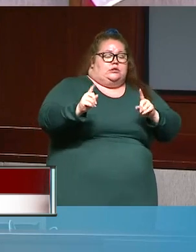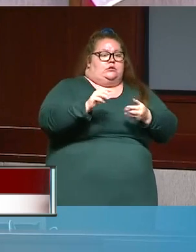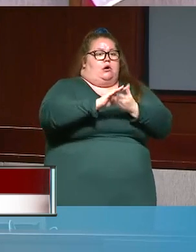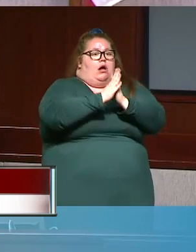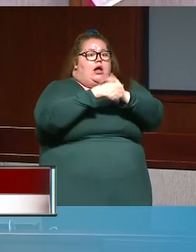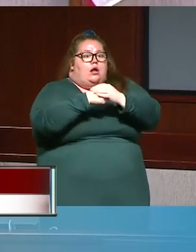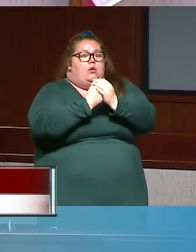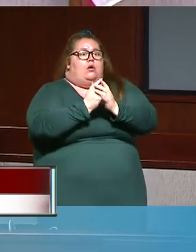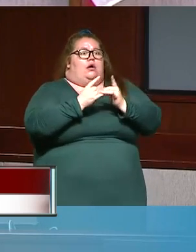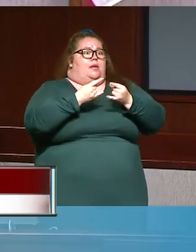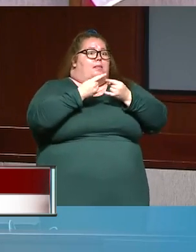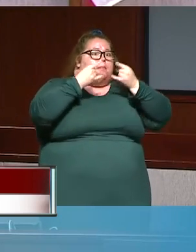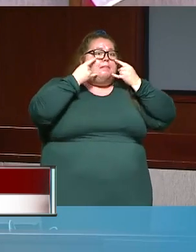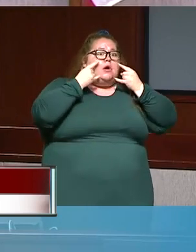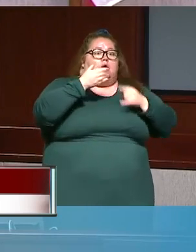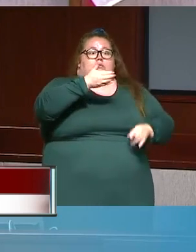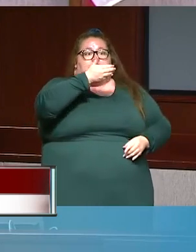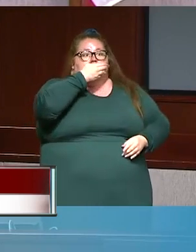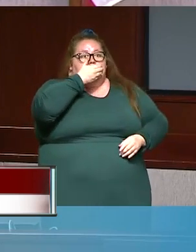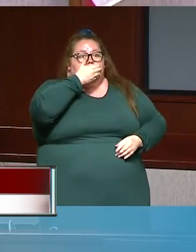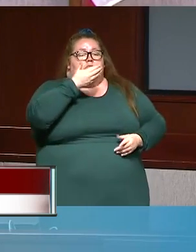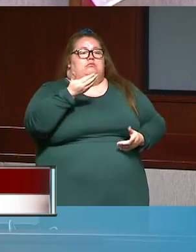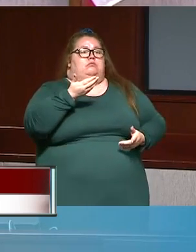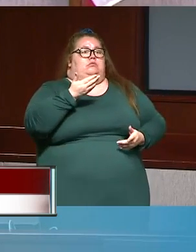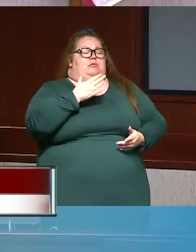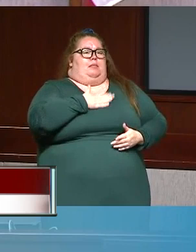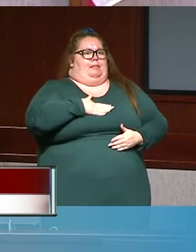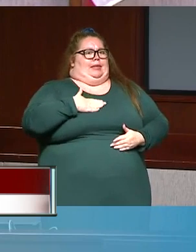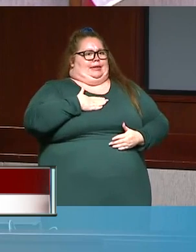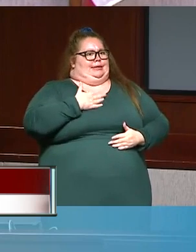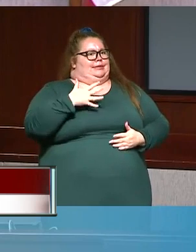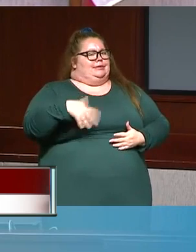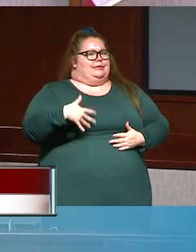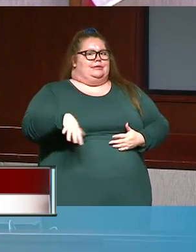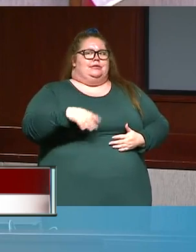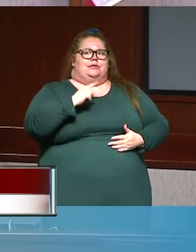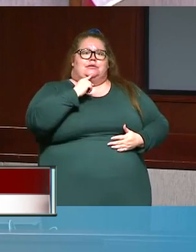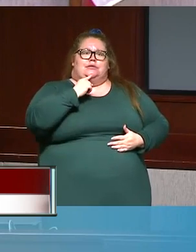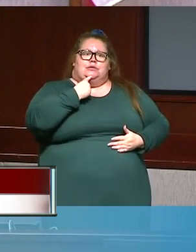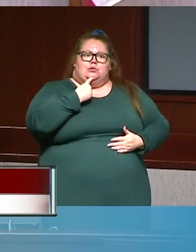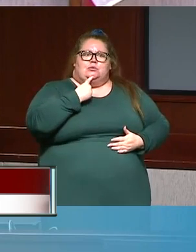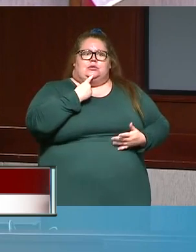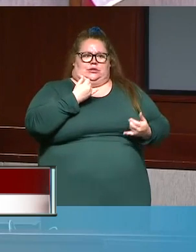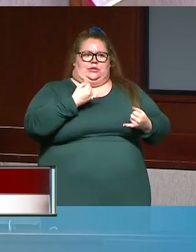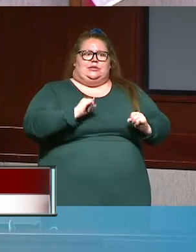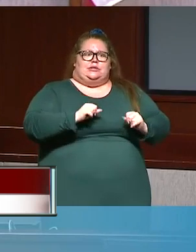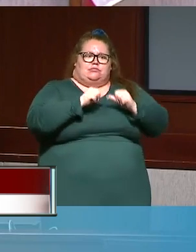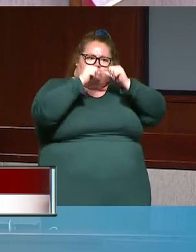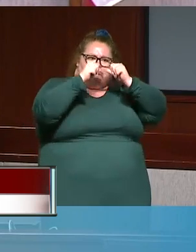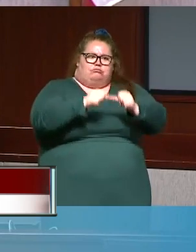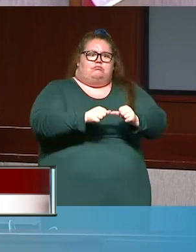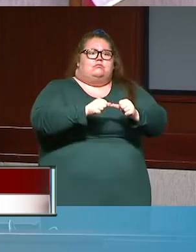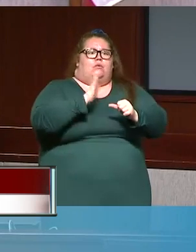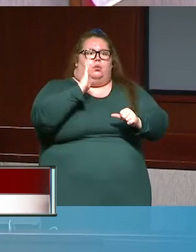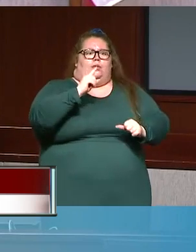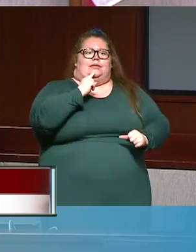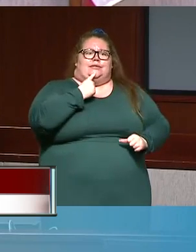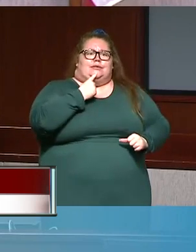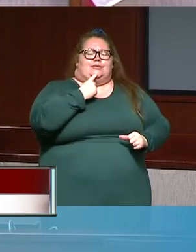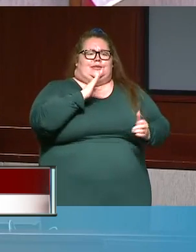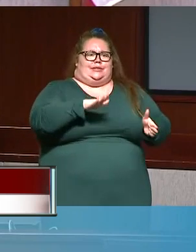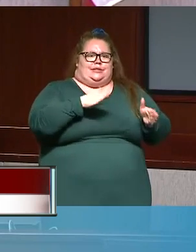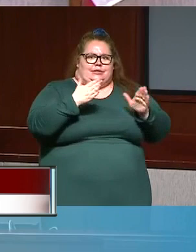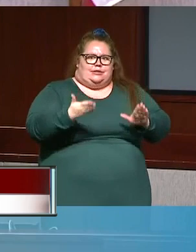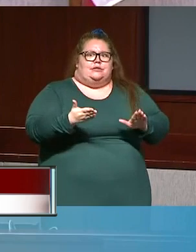encourage wearing masks. Do not take this disease lightly. It is significant. It is deadly. It does